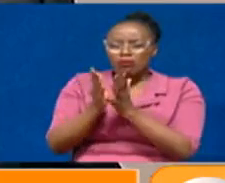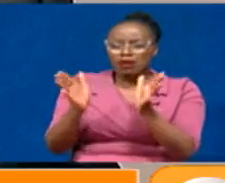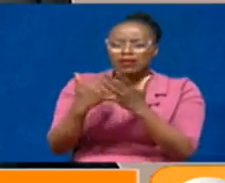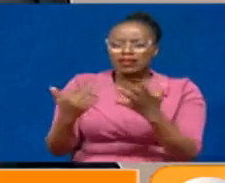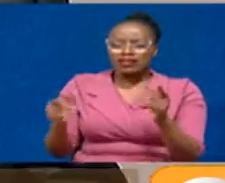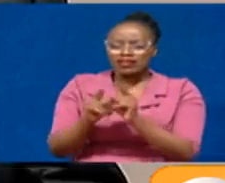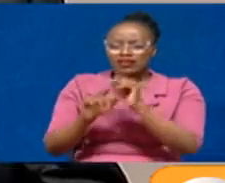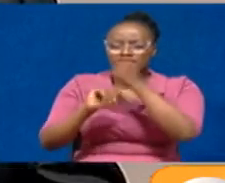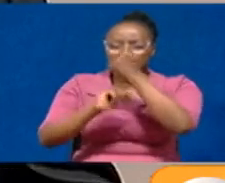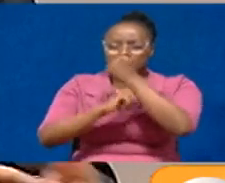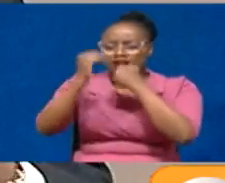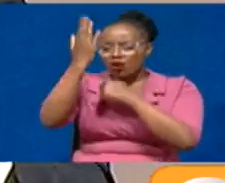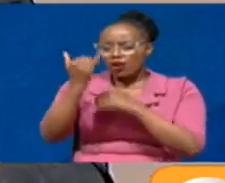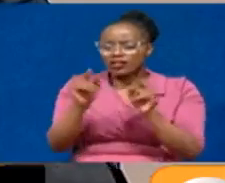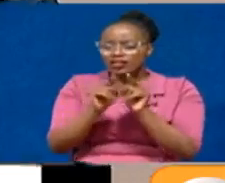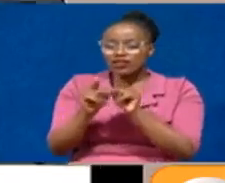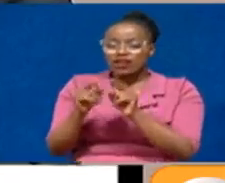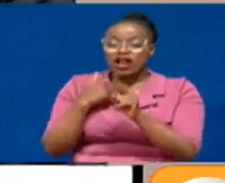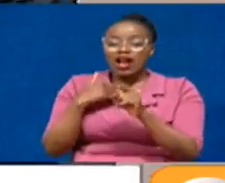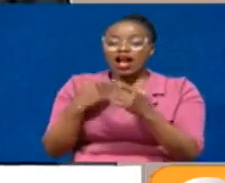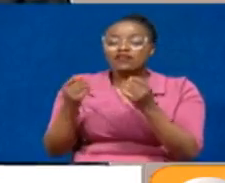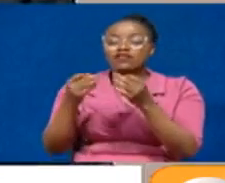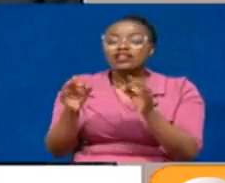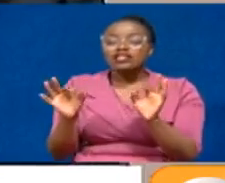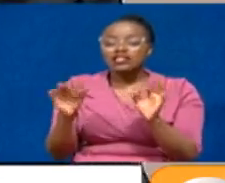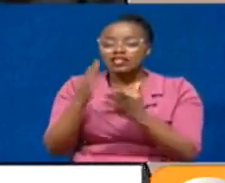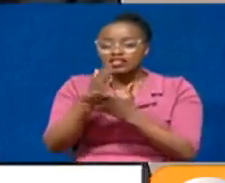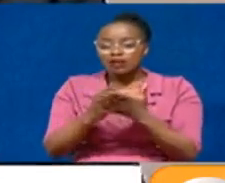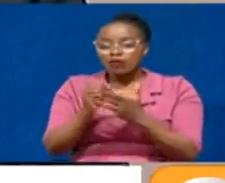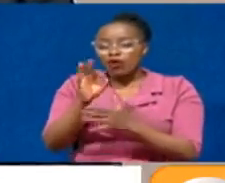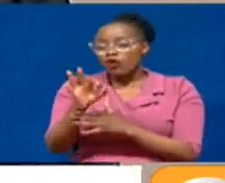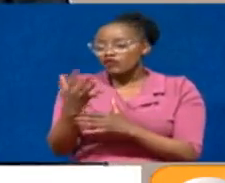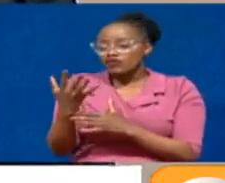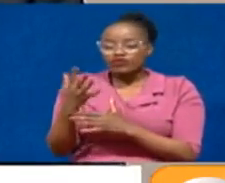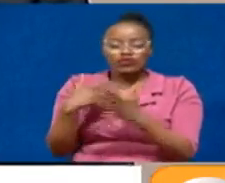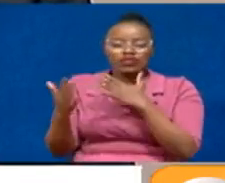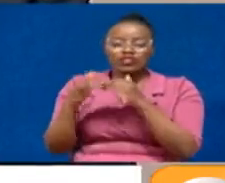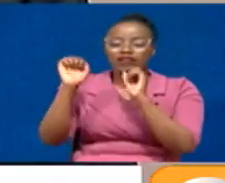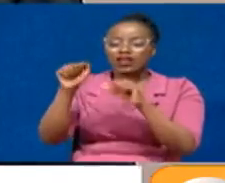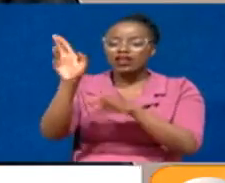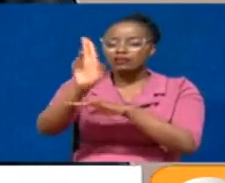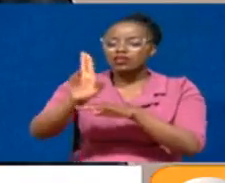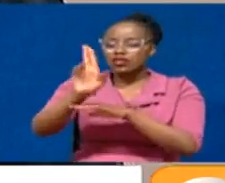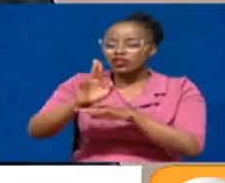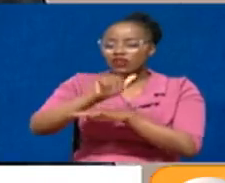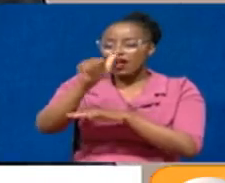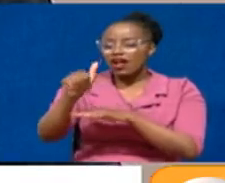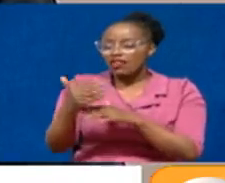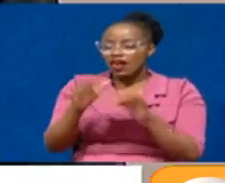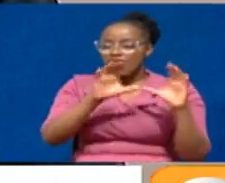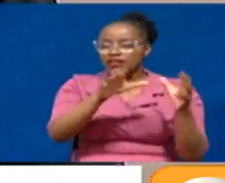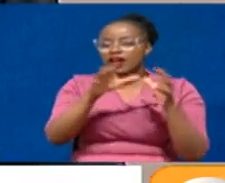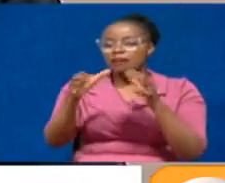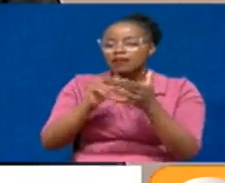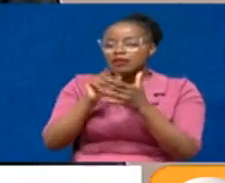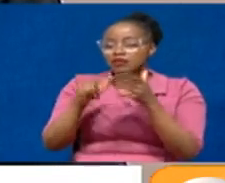It supplement, because instead of, it even frees some of the megawatts to be used by other companies. Mm-hmm. So for